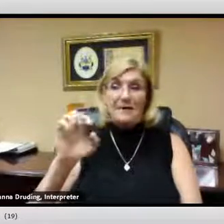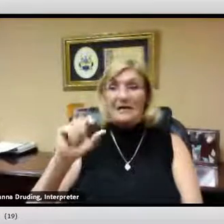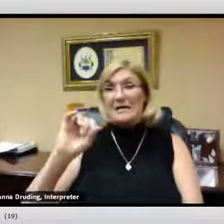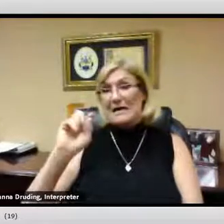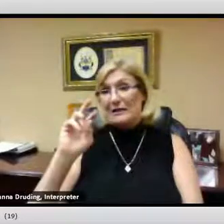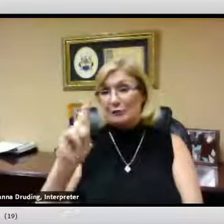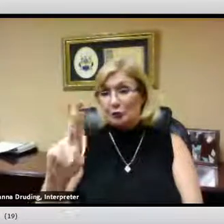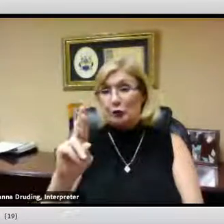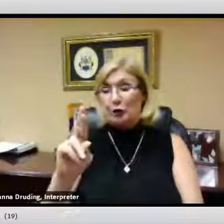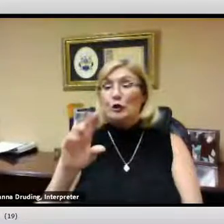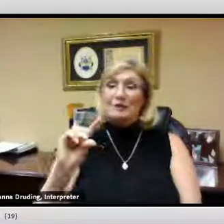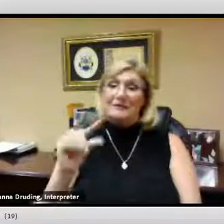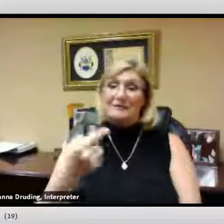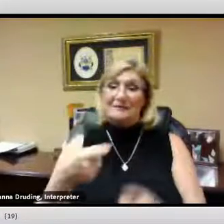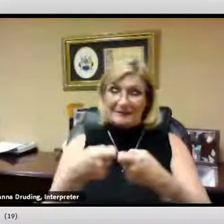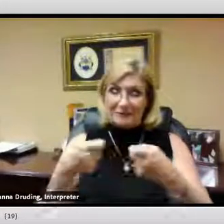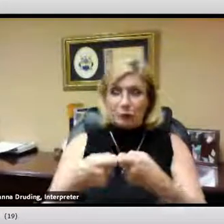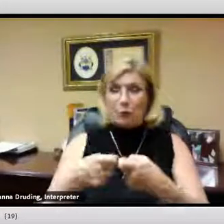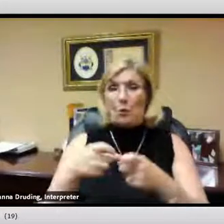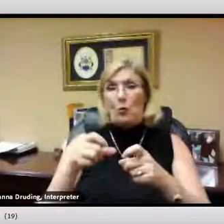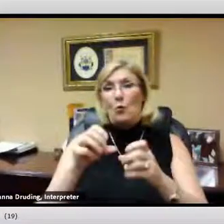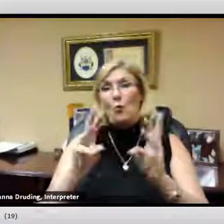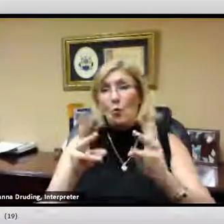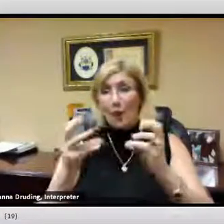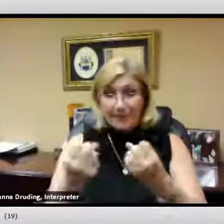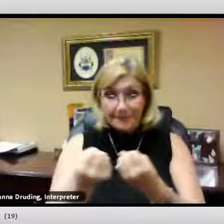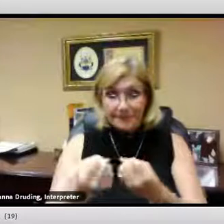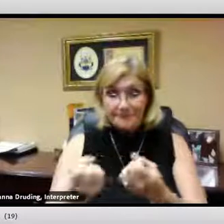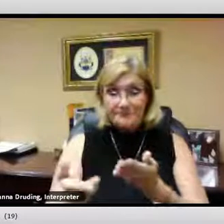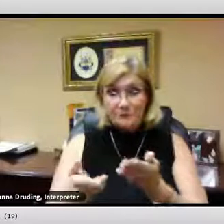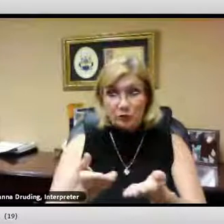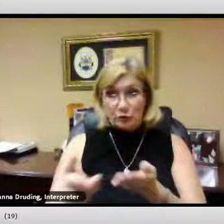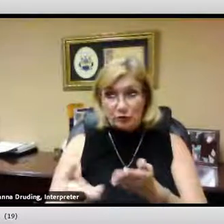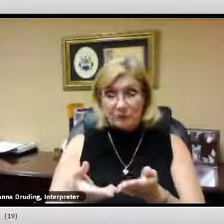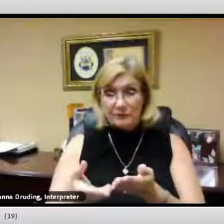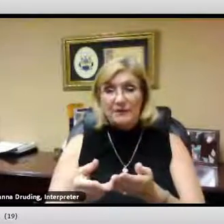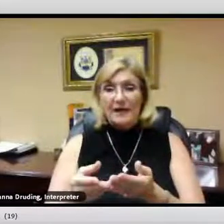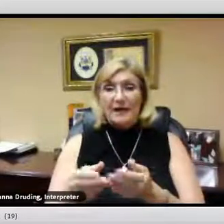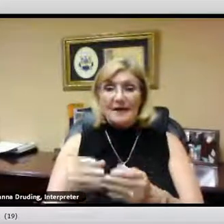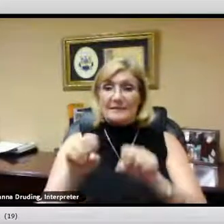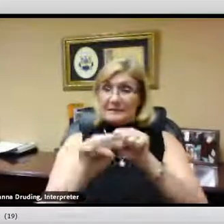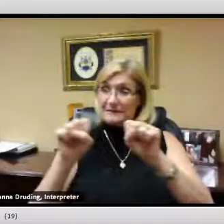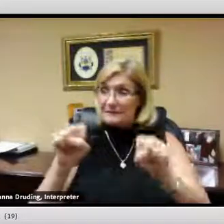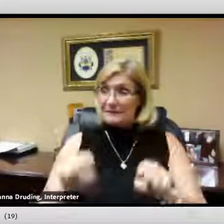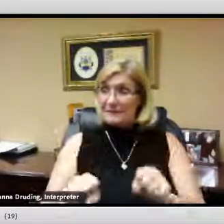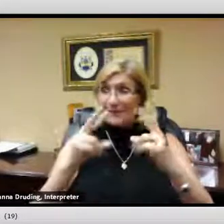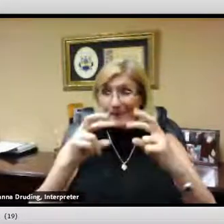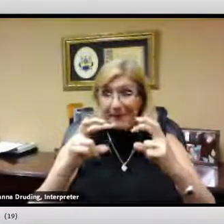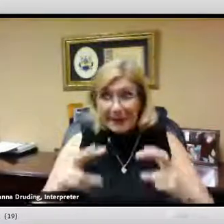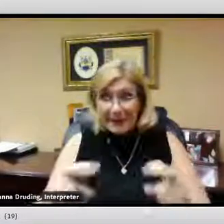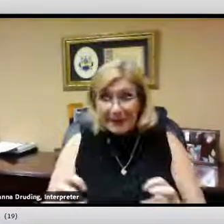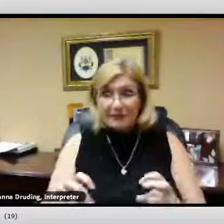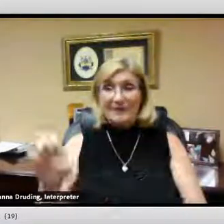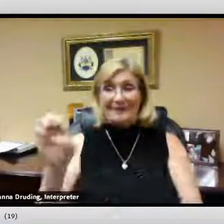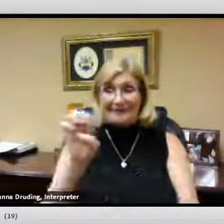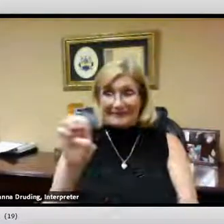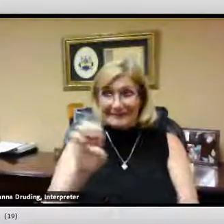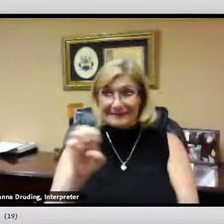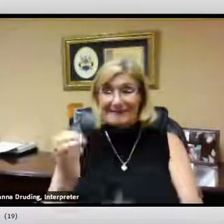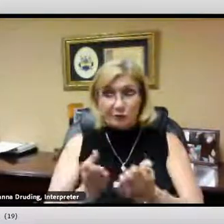services, manager of systems, a systems analyst might be a systems librarian, and